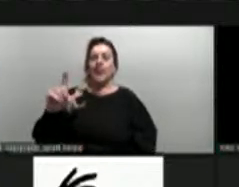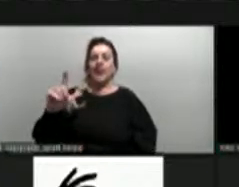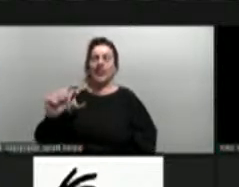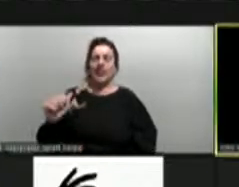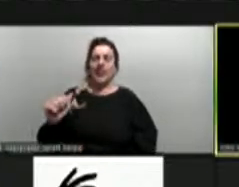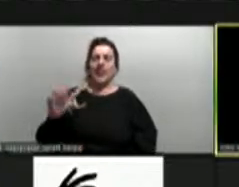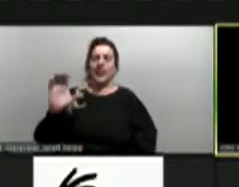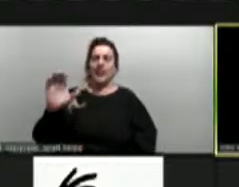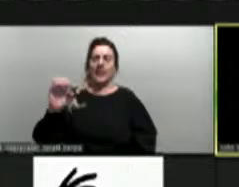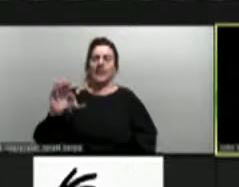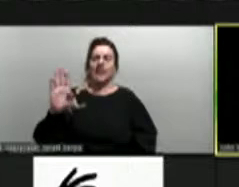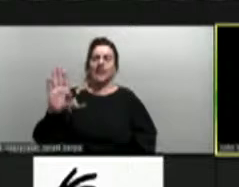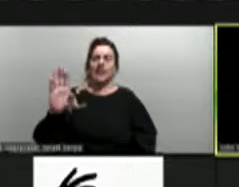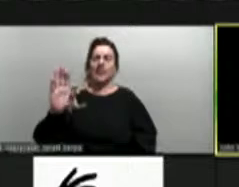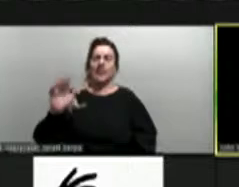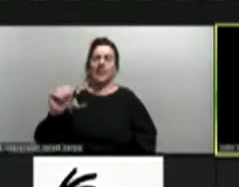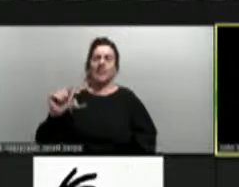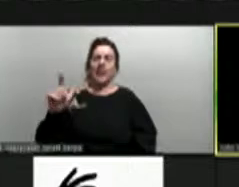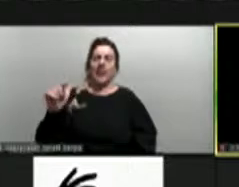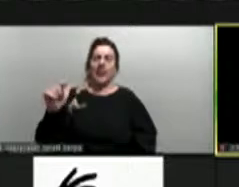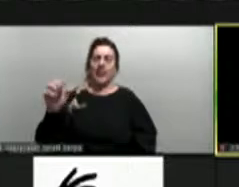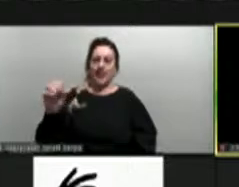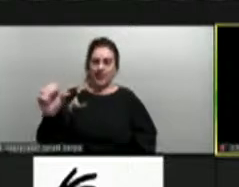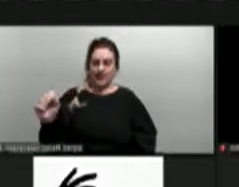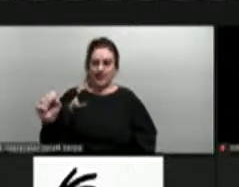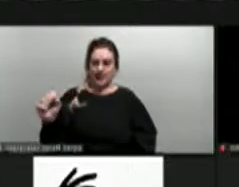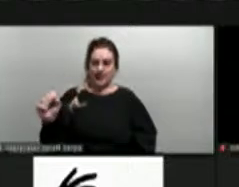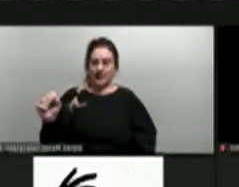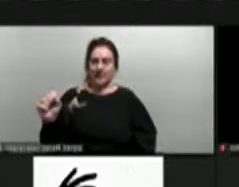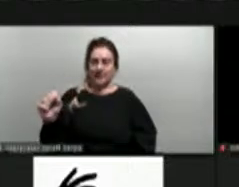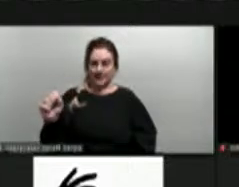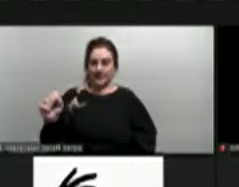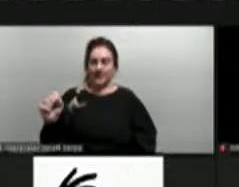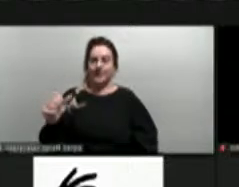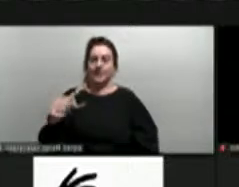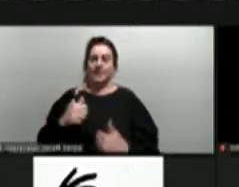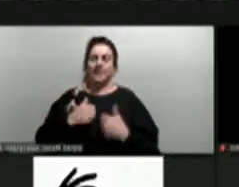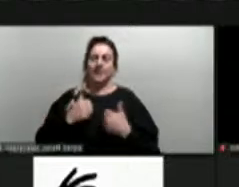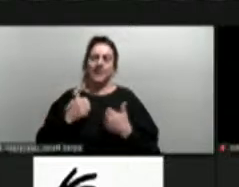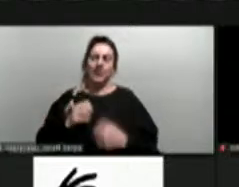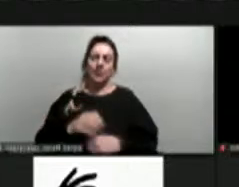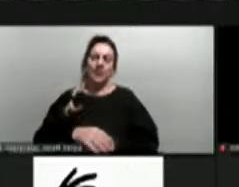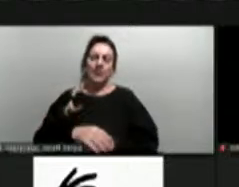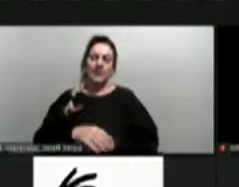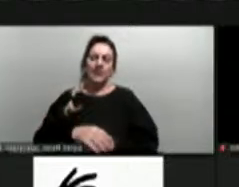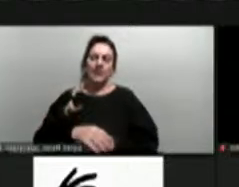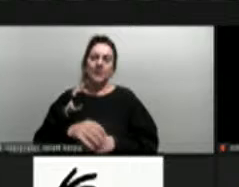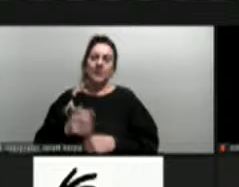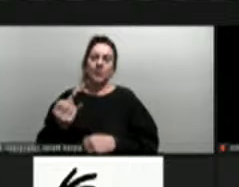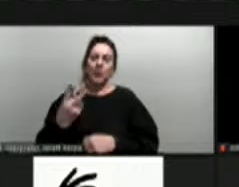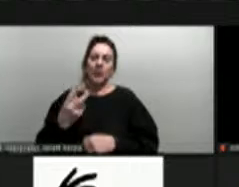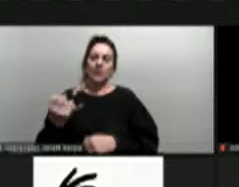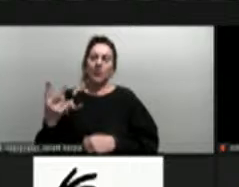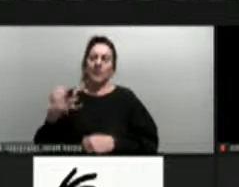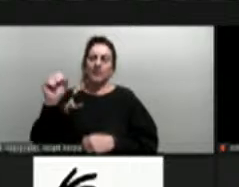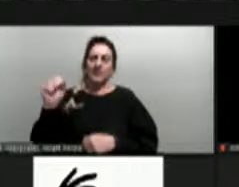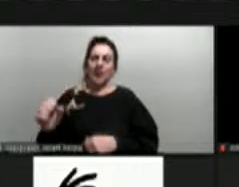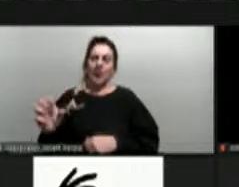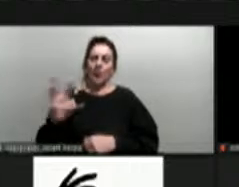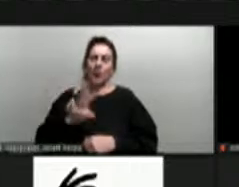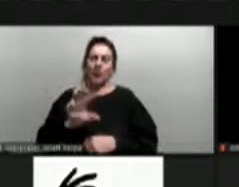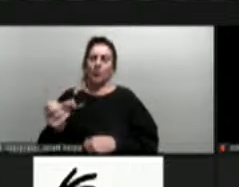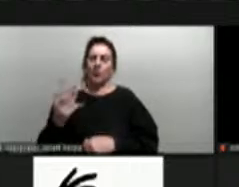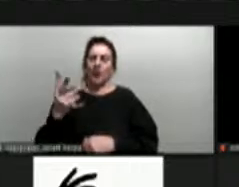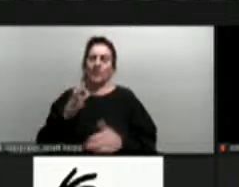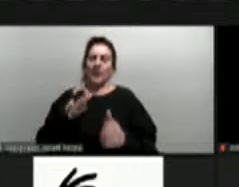Hello? Yes, Okay. yes, I can hear you. My name is Camila Ceballos. My address is 1212 Southwest 12th Avenue,